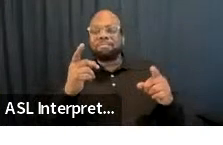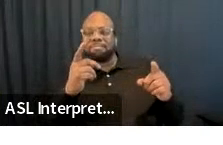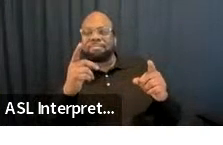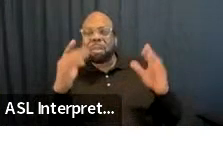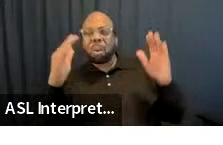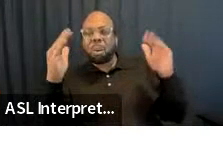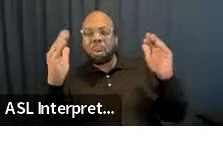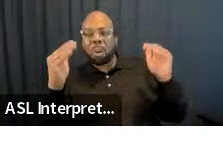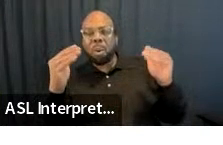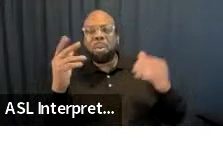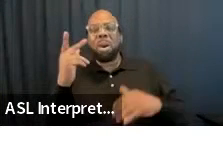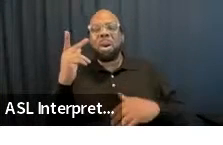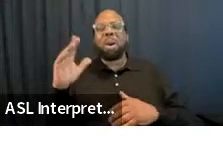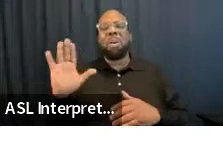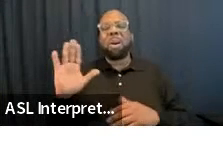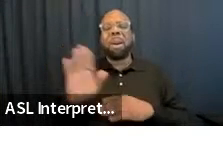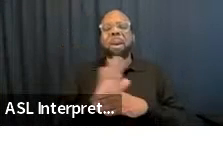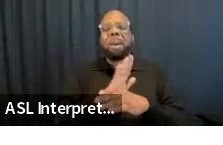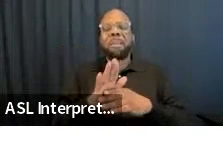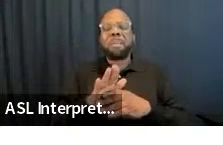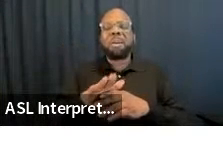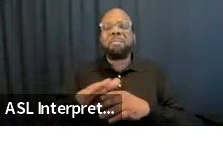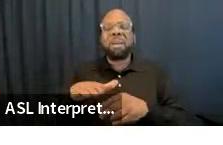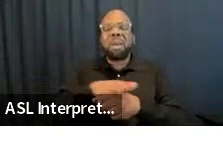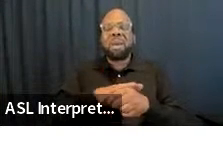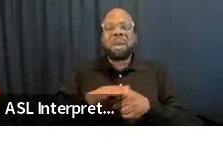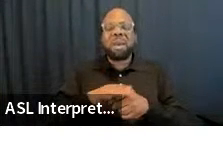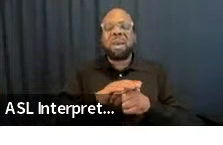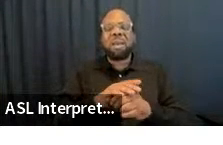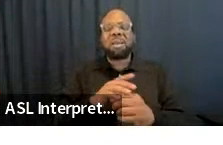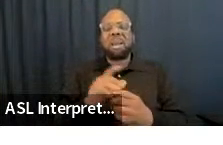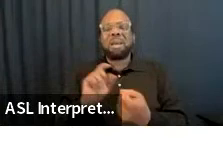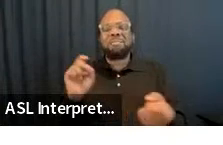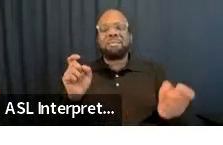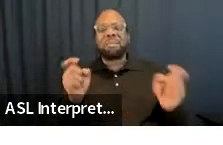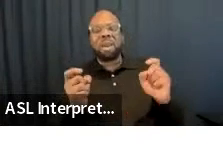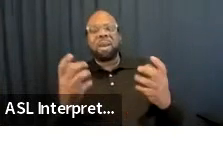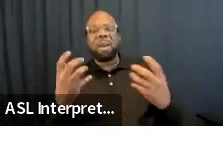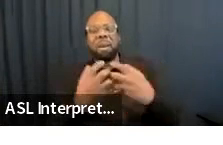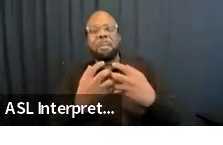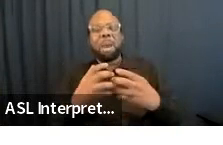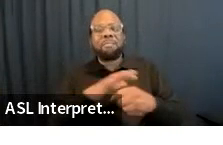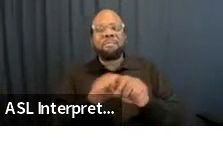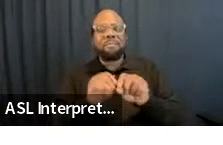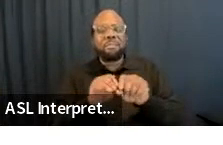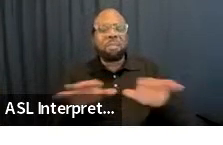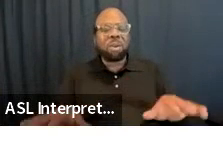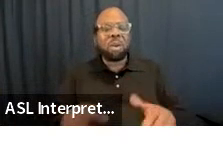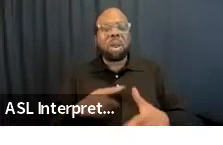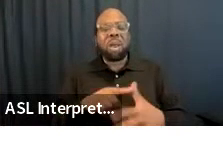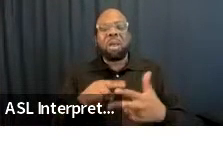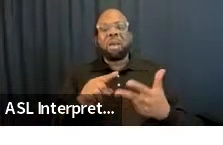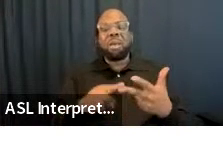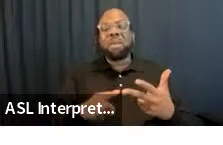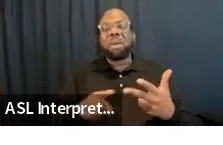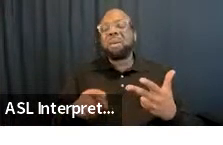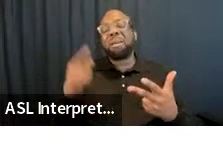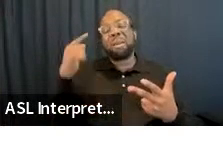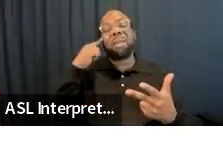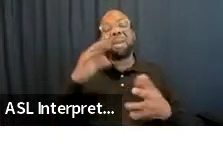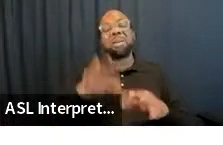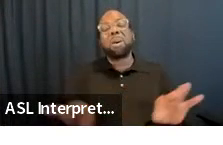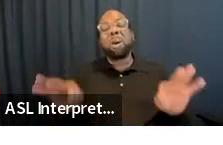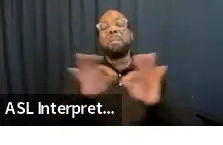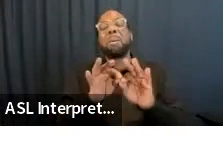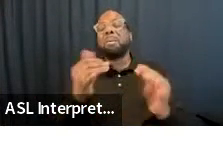ways that our commercial areas have adapted to crisis. So there are three key effects that we see coming out of the pandemic that are particularly relevant to bear